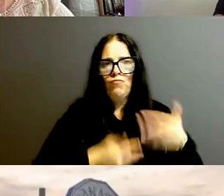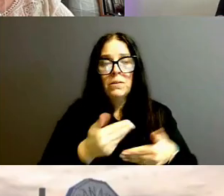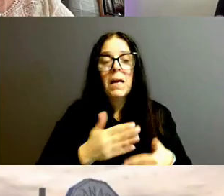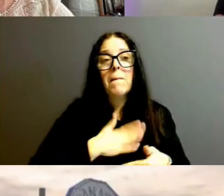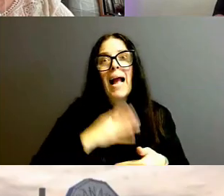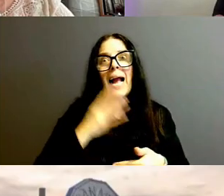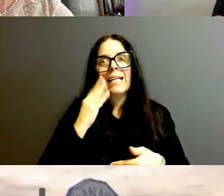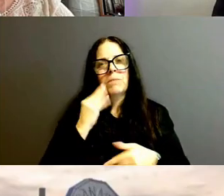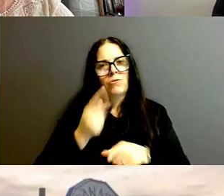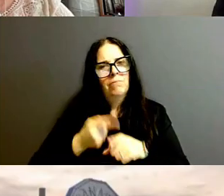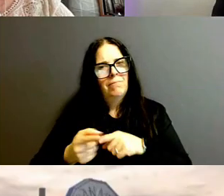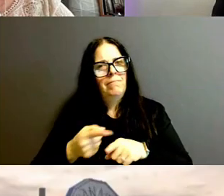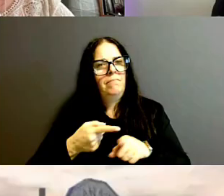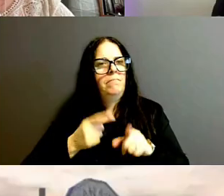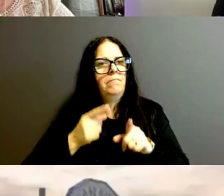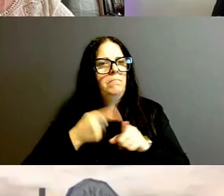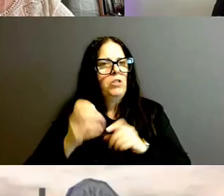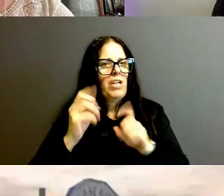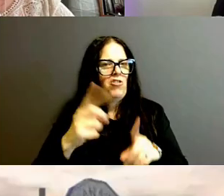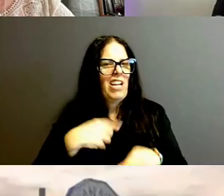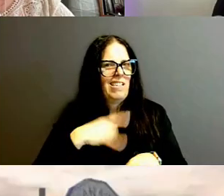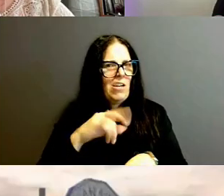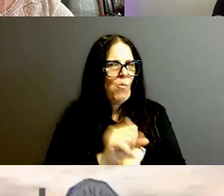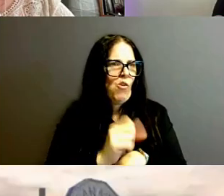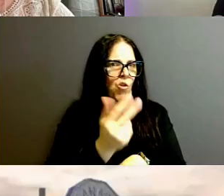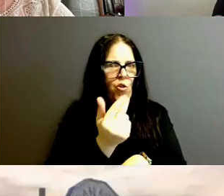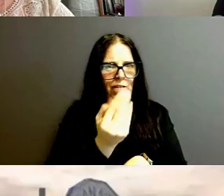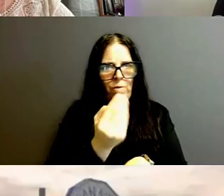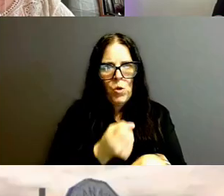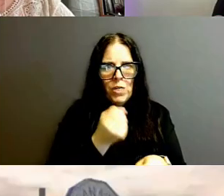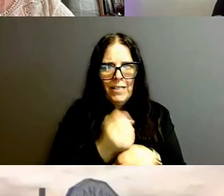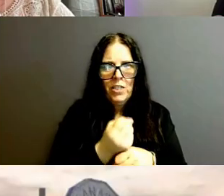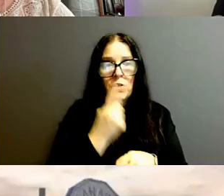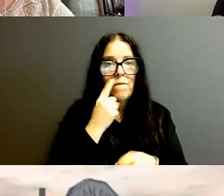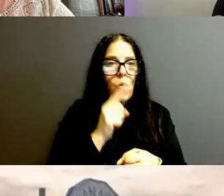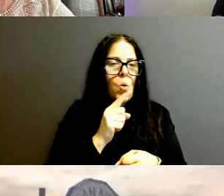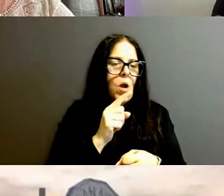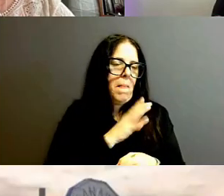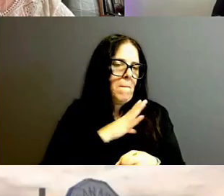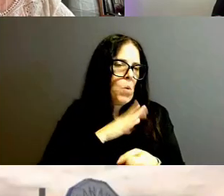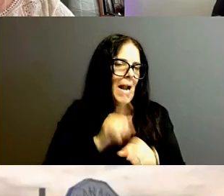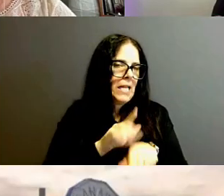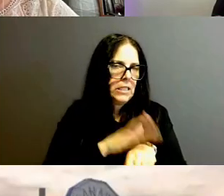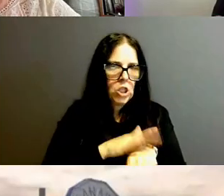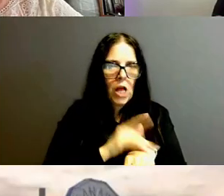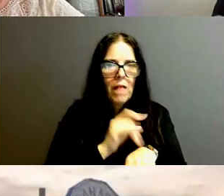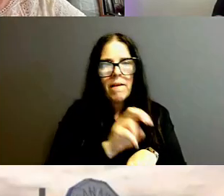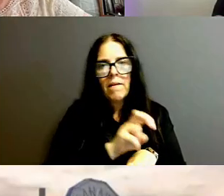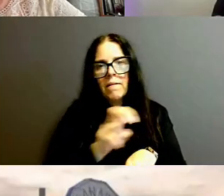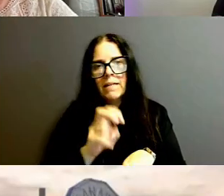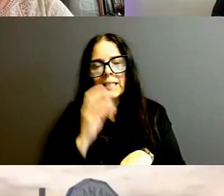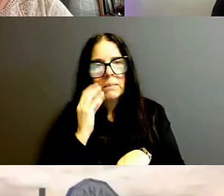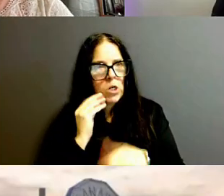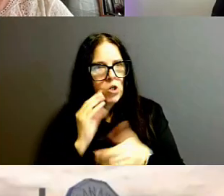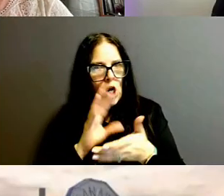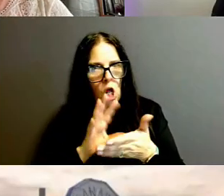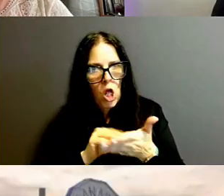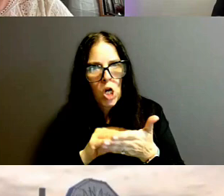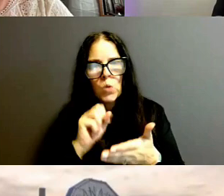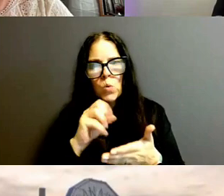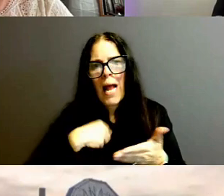education. I did that for 13 to 14 years as a consultant for the board, and then I moved to experiential learning. So I knew